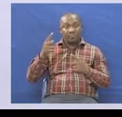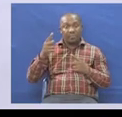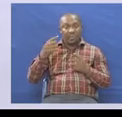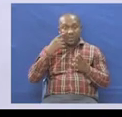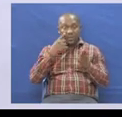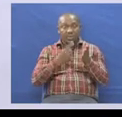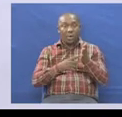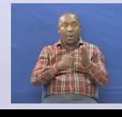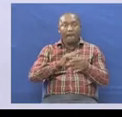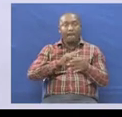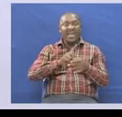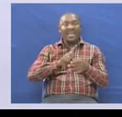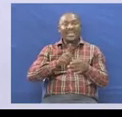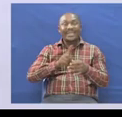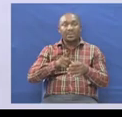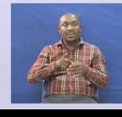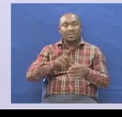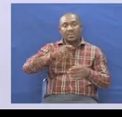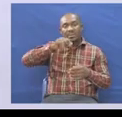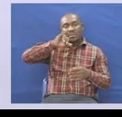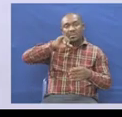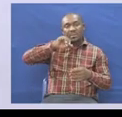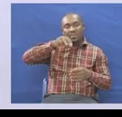This arrow here shows the minutes.